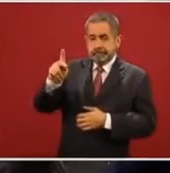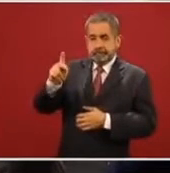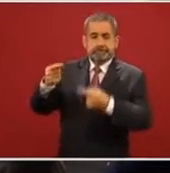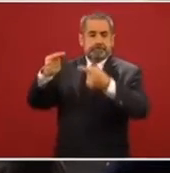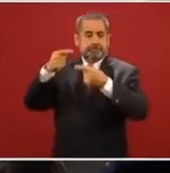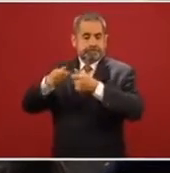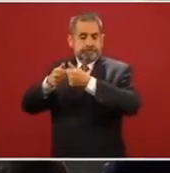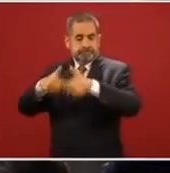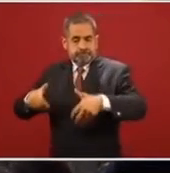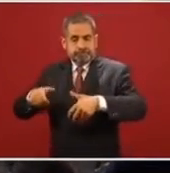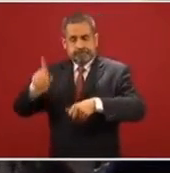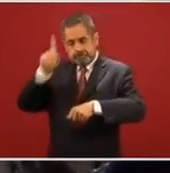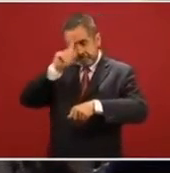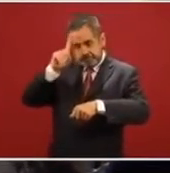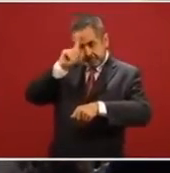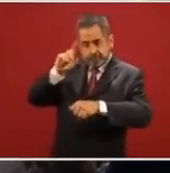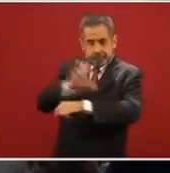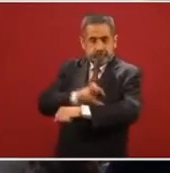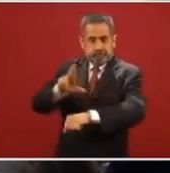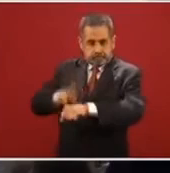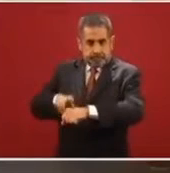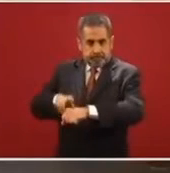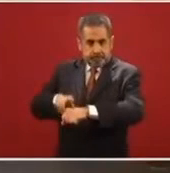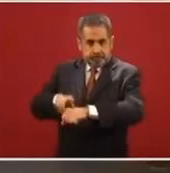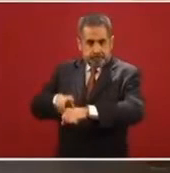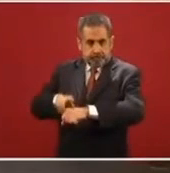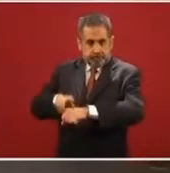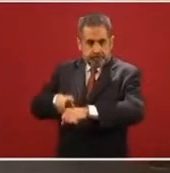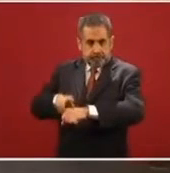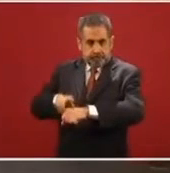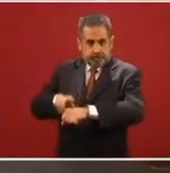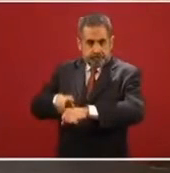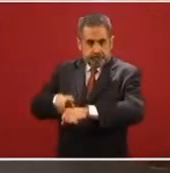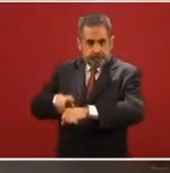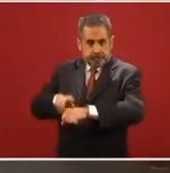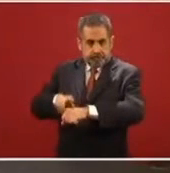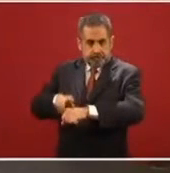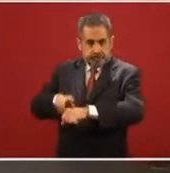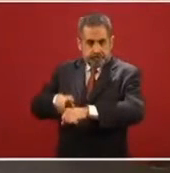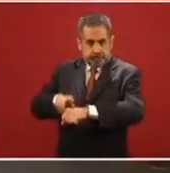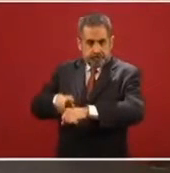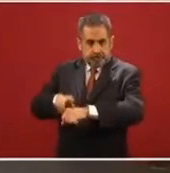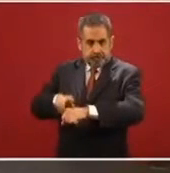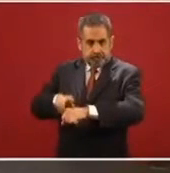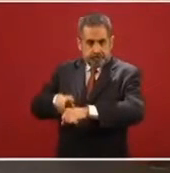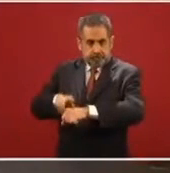control de las 32 autoridades educativas, of the 32